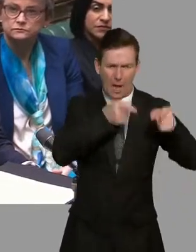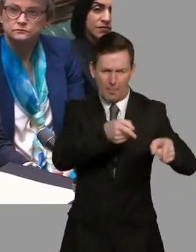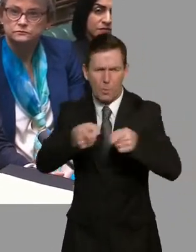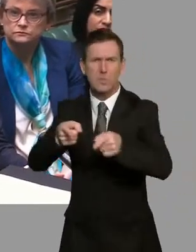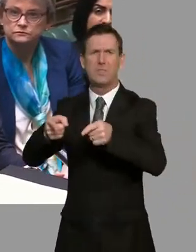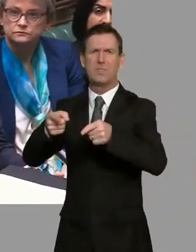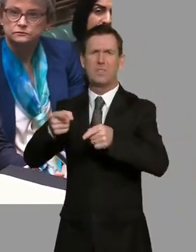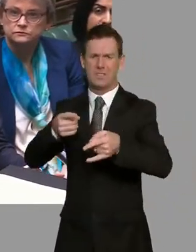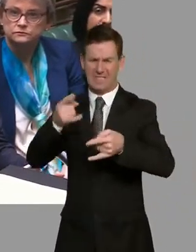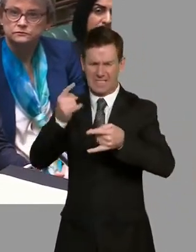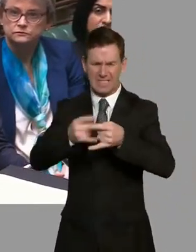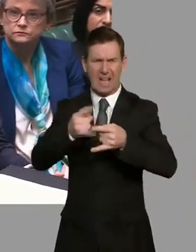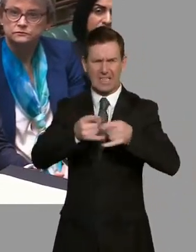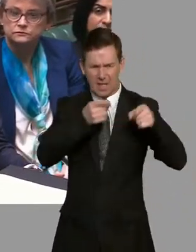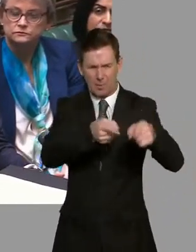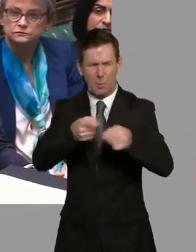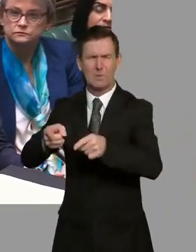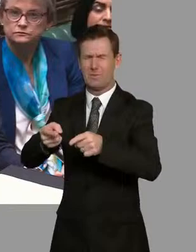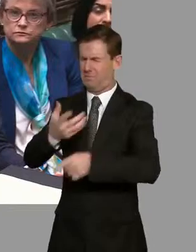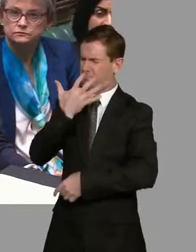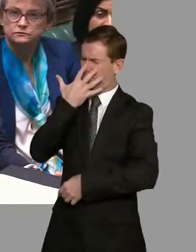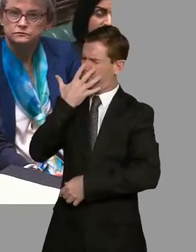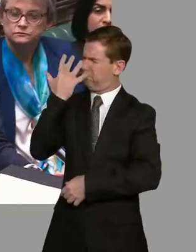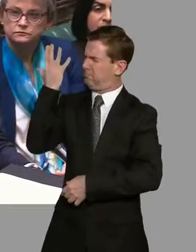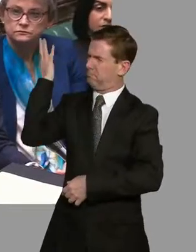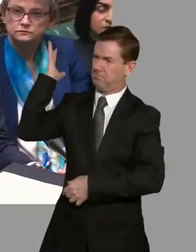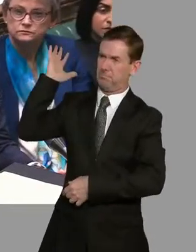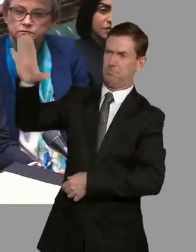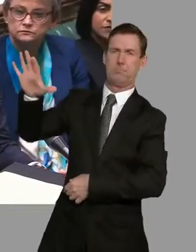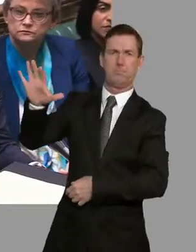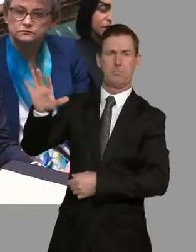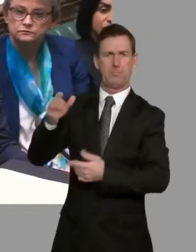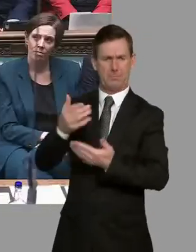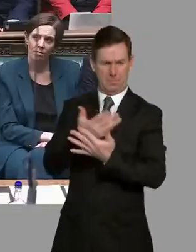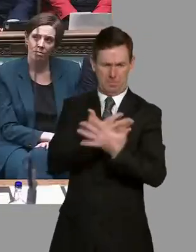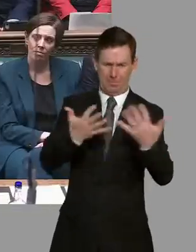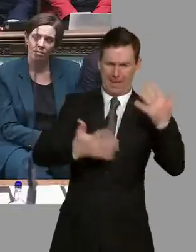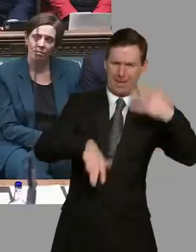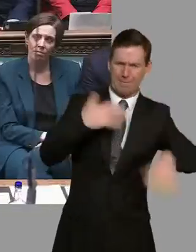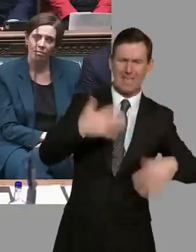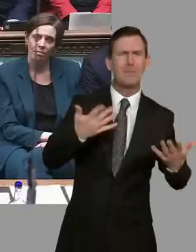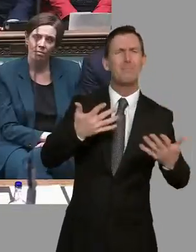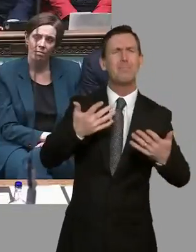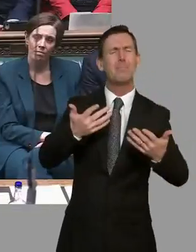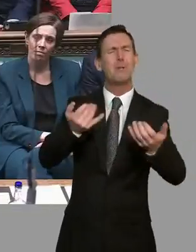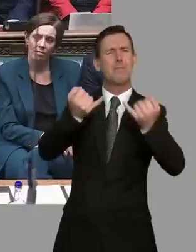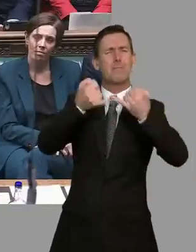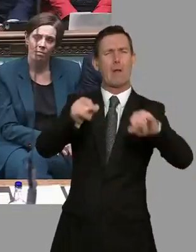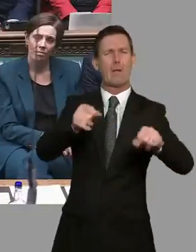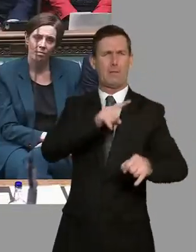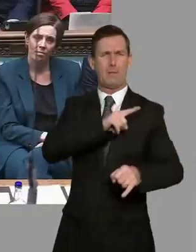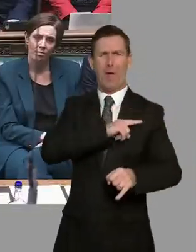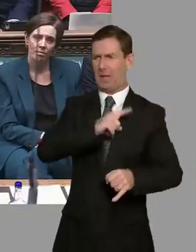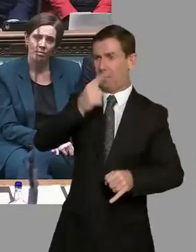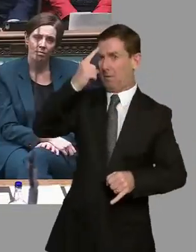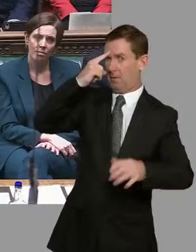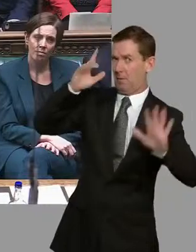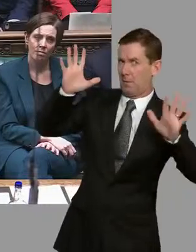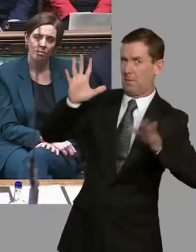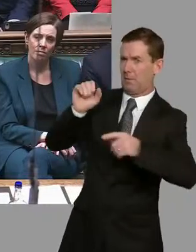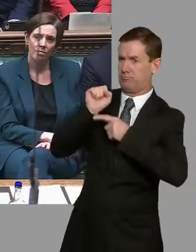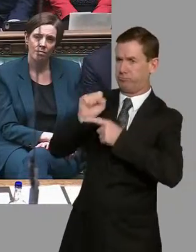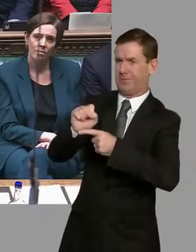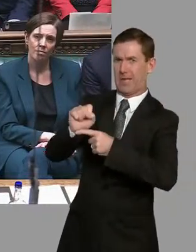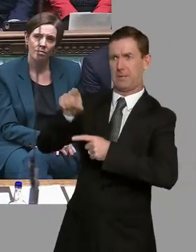by warped ideas about community relations and the protection of institutions. Mr. Speaker, he raises the question of inquiries.